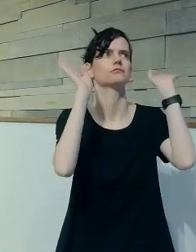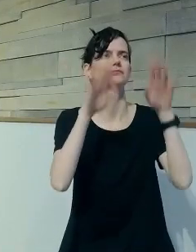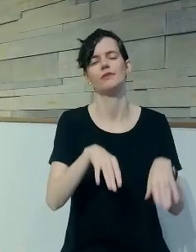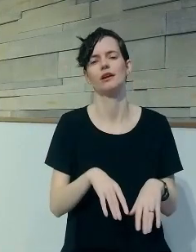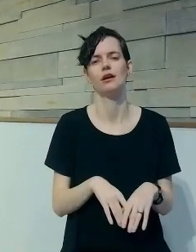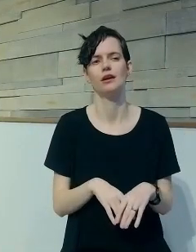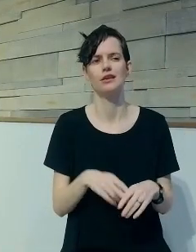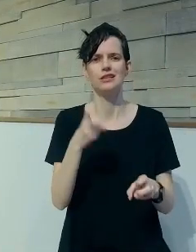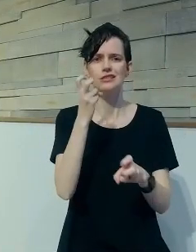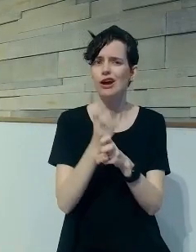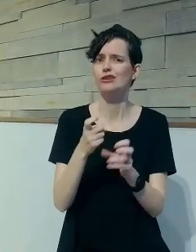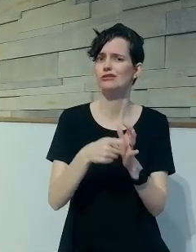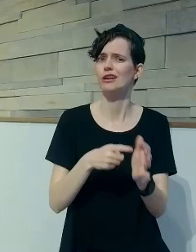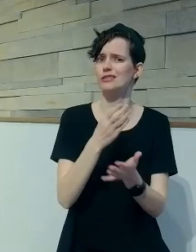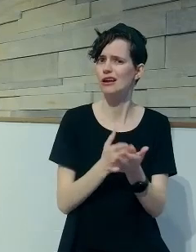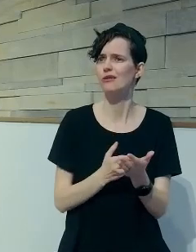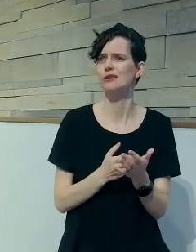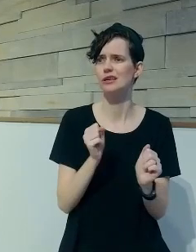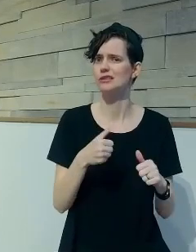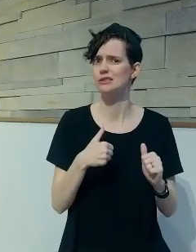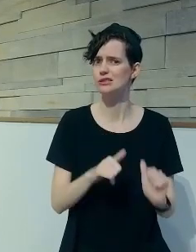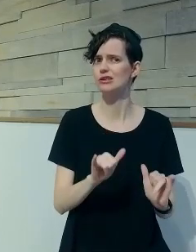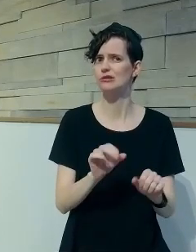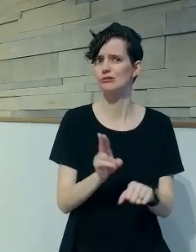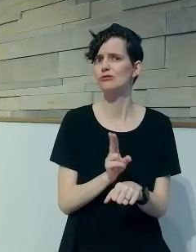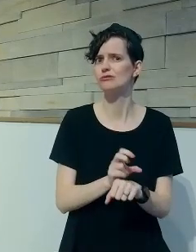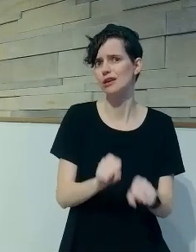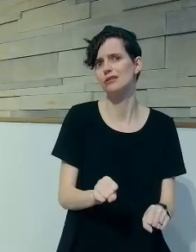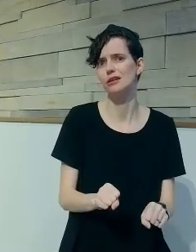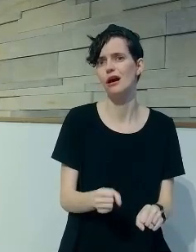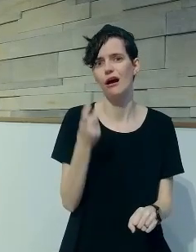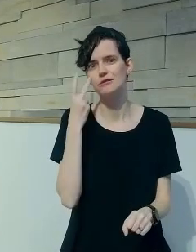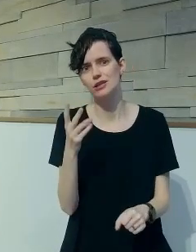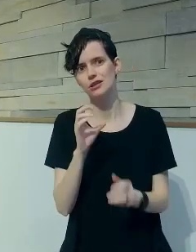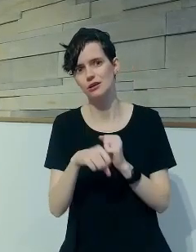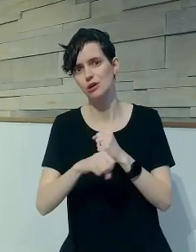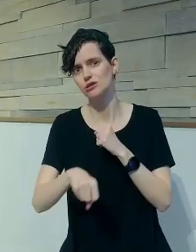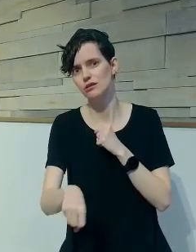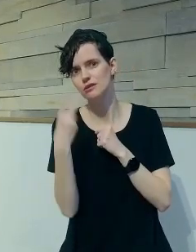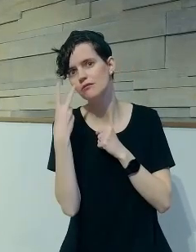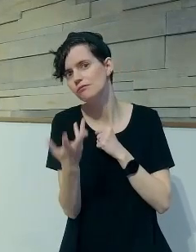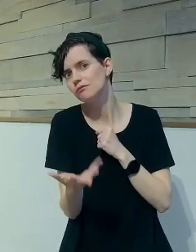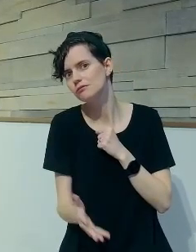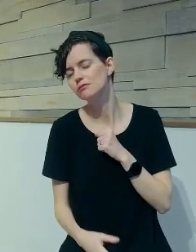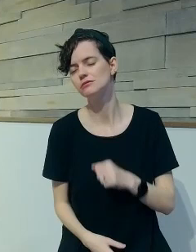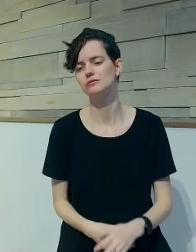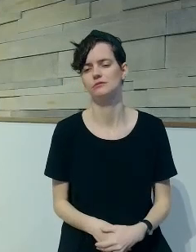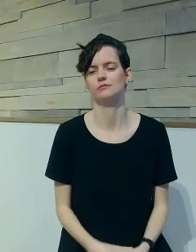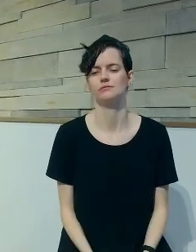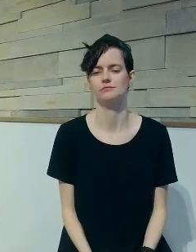And it's hard to scratch some of them, right? You know, they can still, you know, they're still nonstick. I've seen those commercials, yeah.